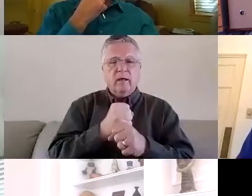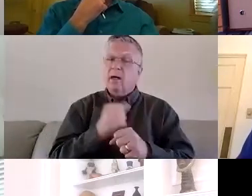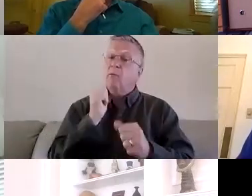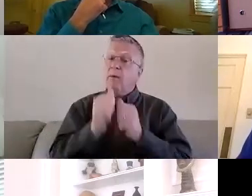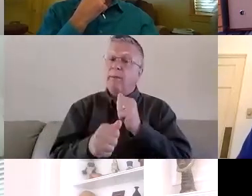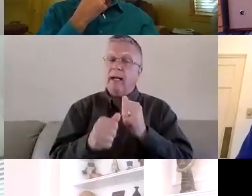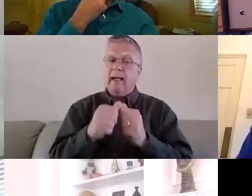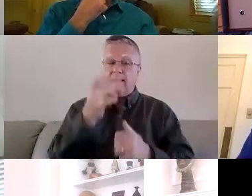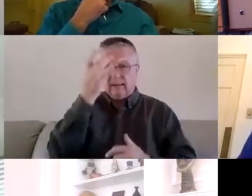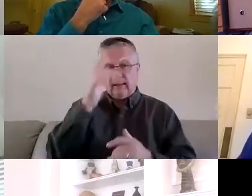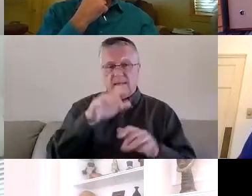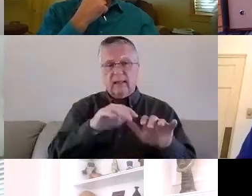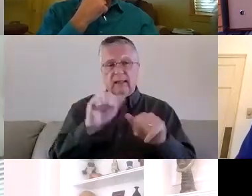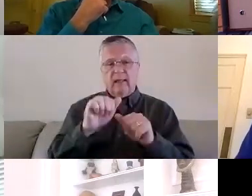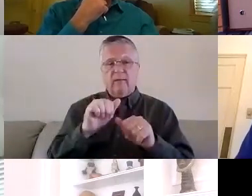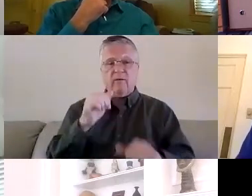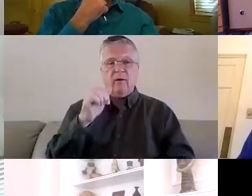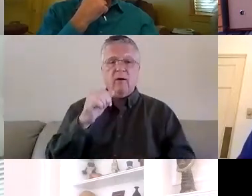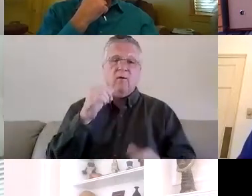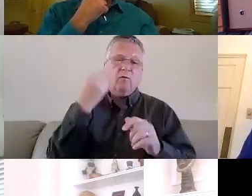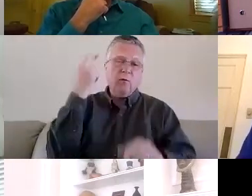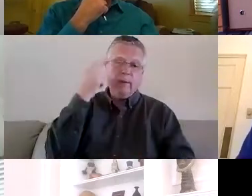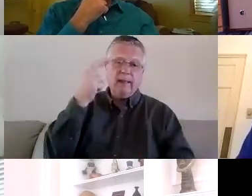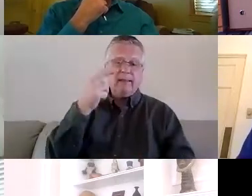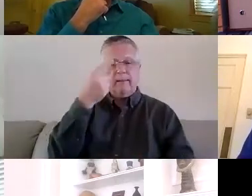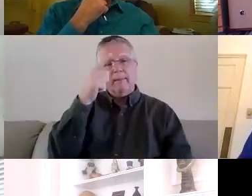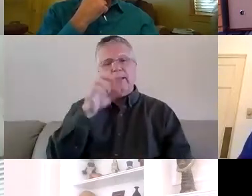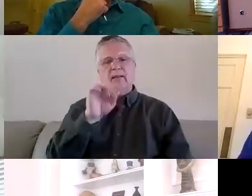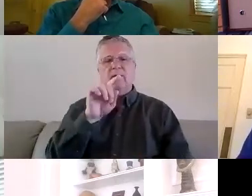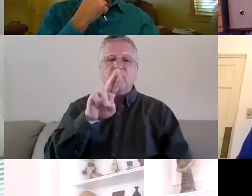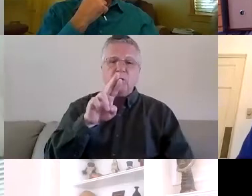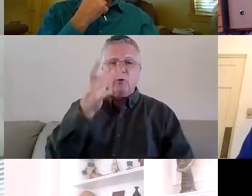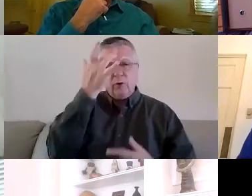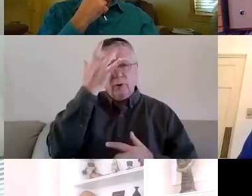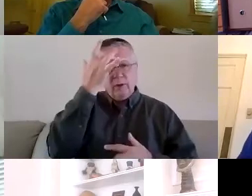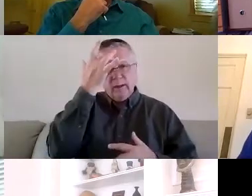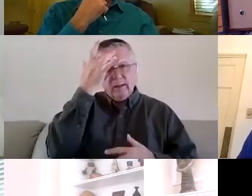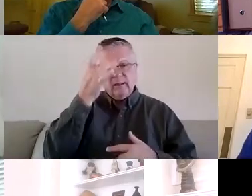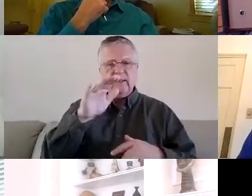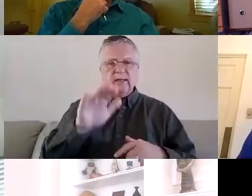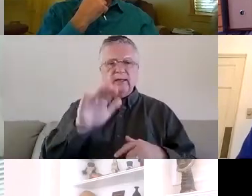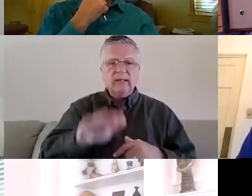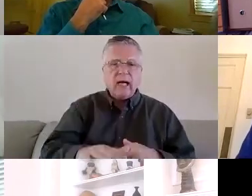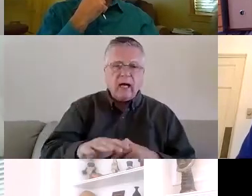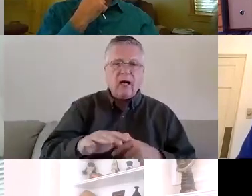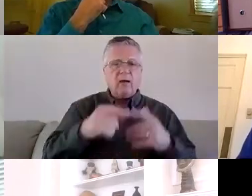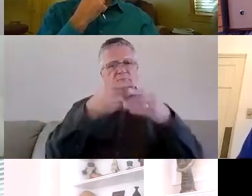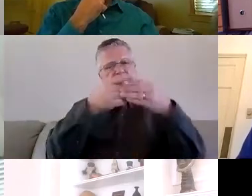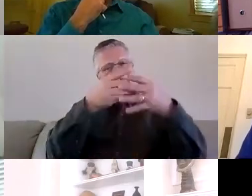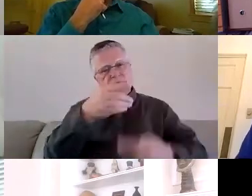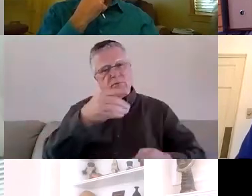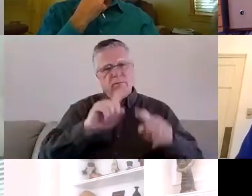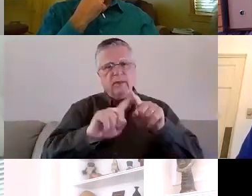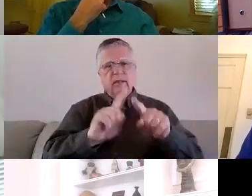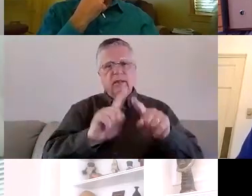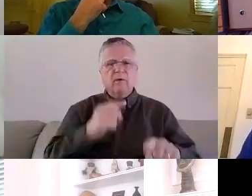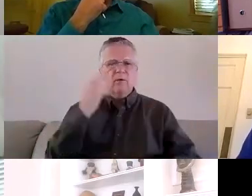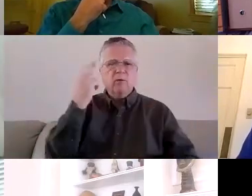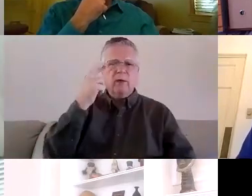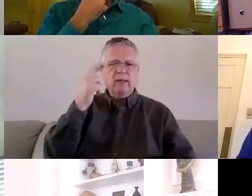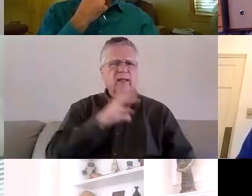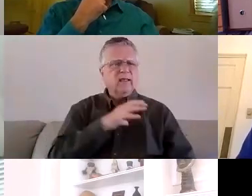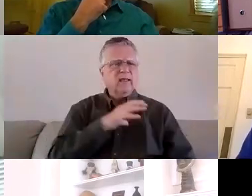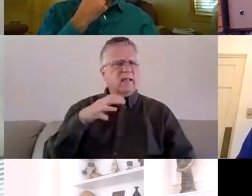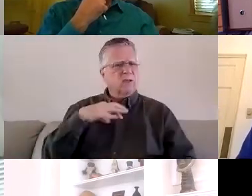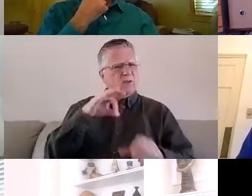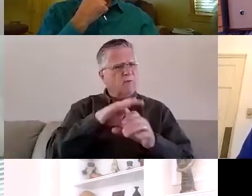that is because of flu, because your child gets sick, all the reasons council members voted for it, they wouldn't have it. So we really see a need